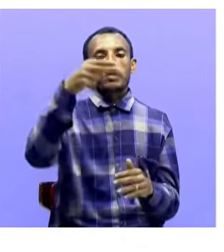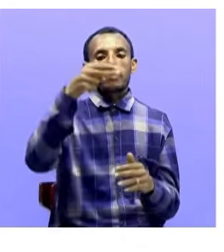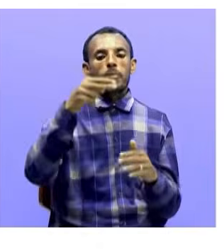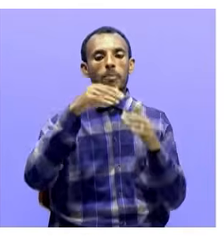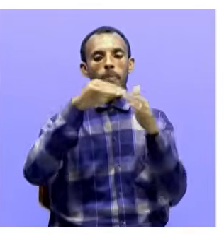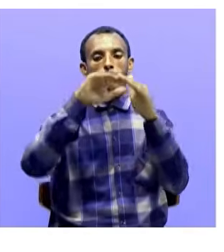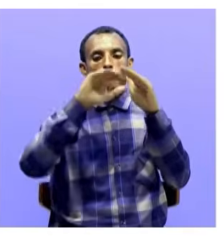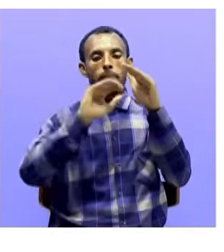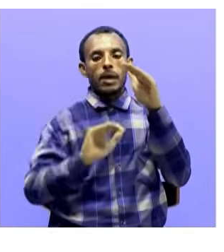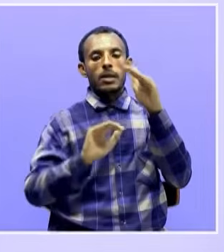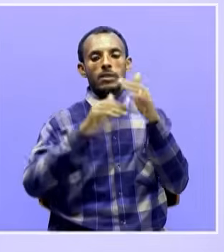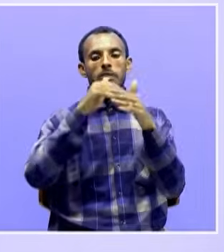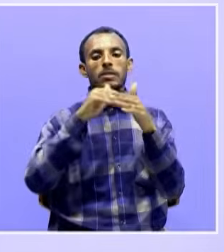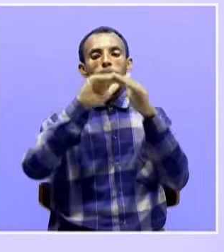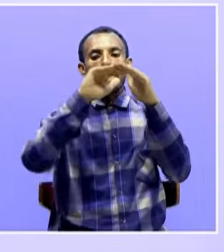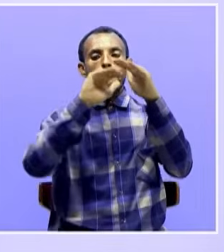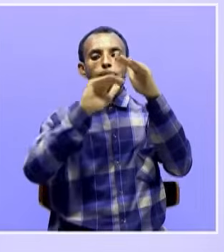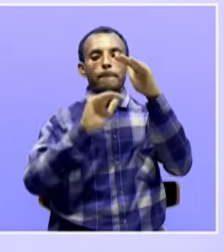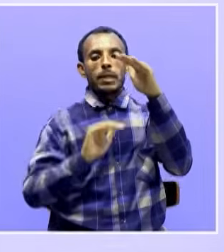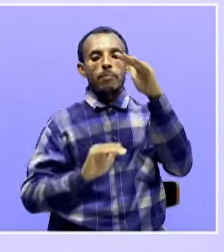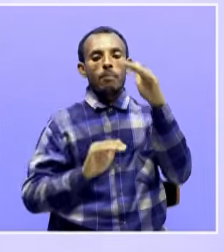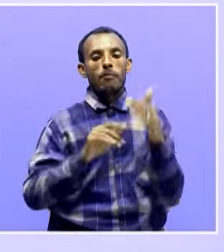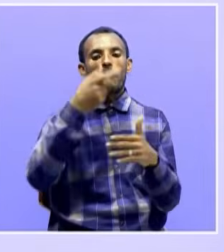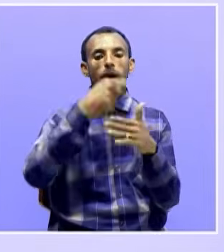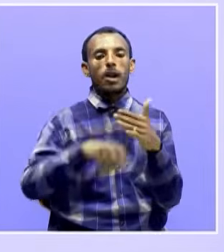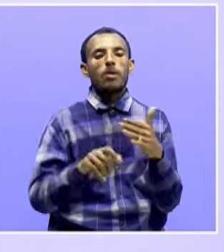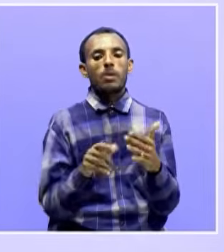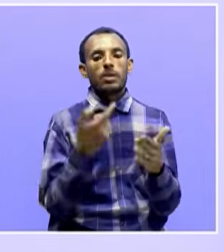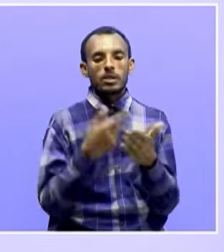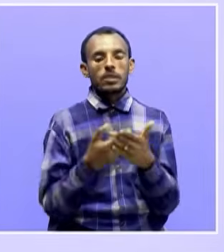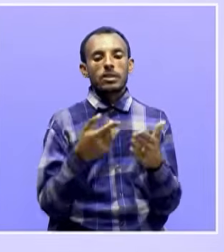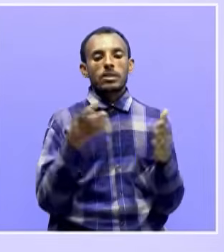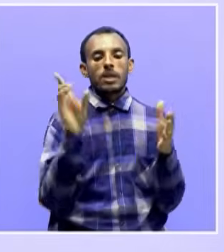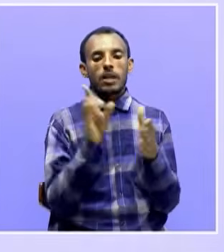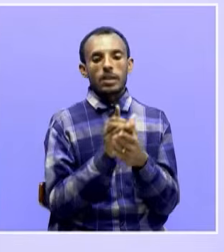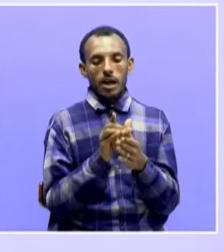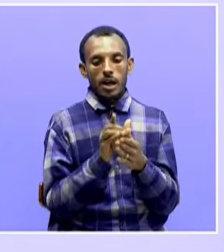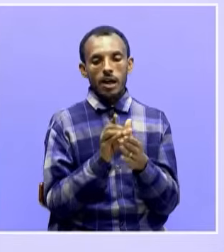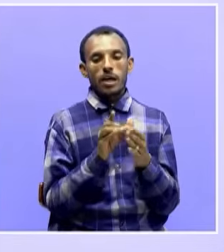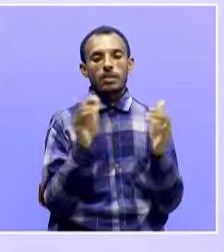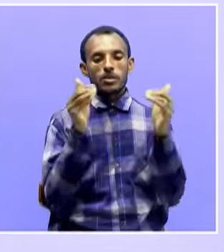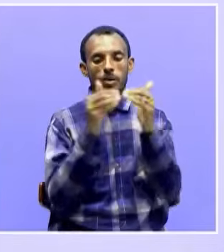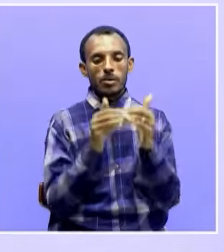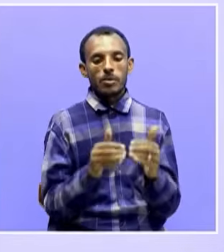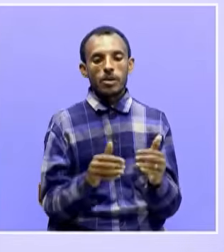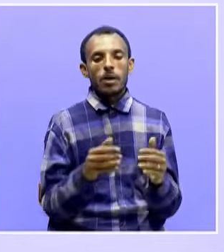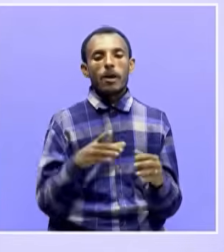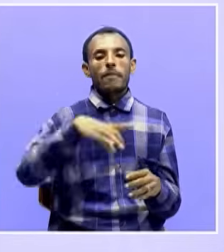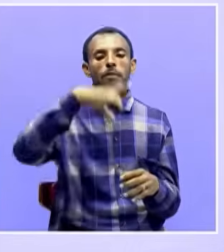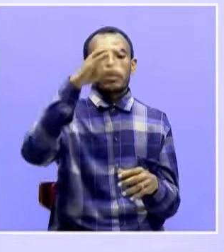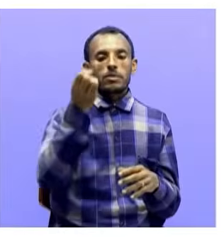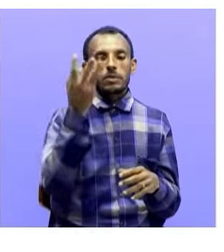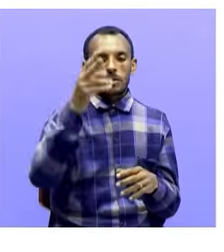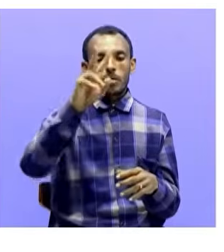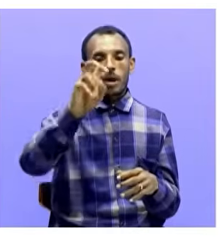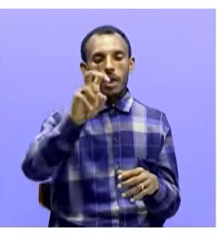So the maximum value in this data set, or the largest value in this data set, it is 20.